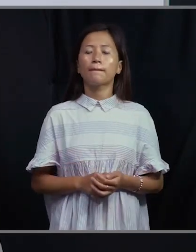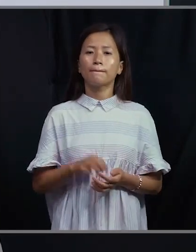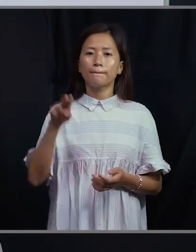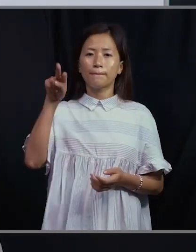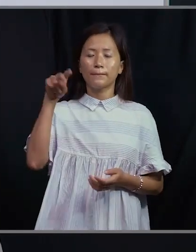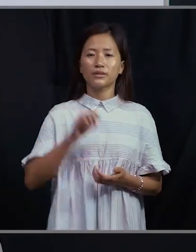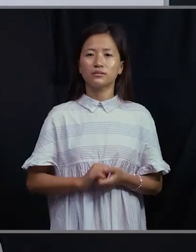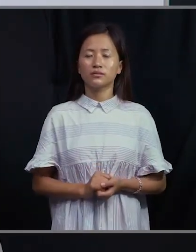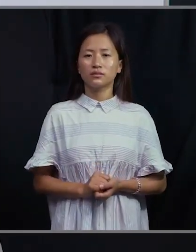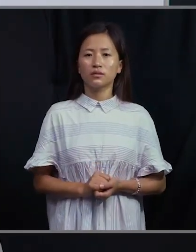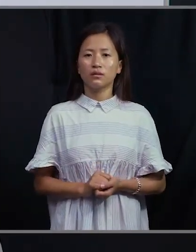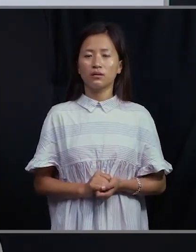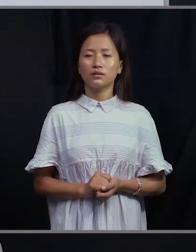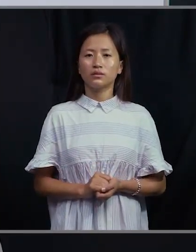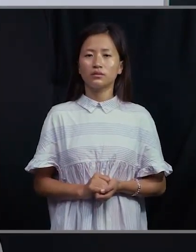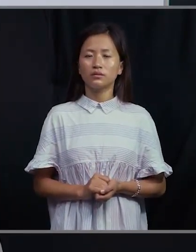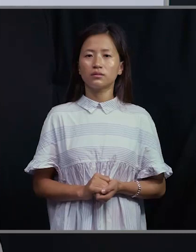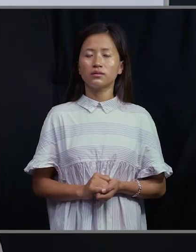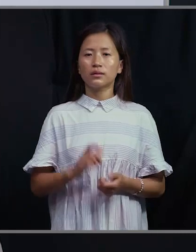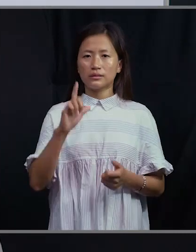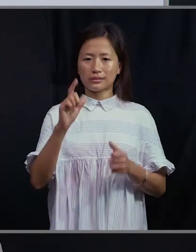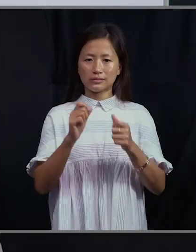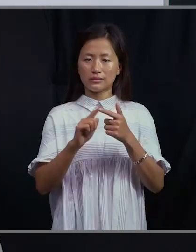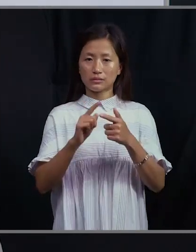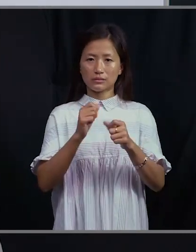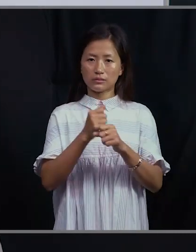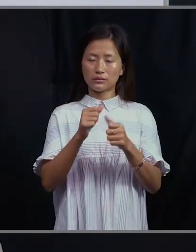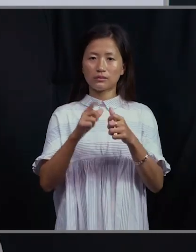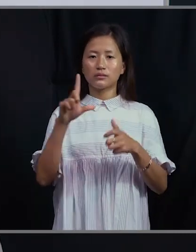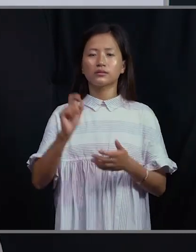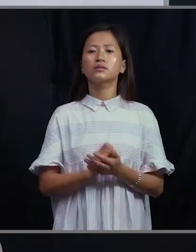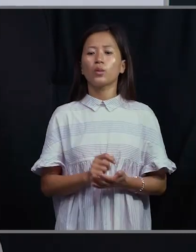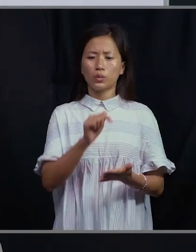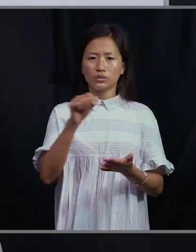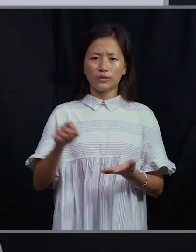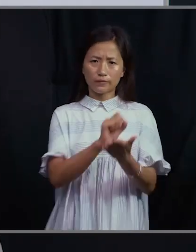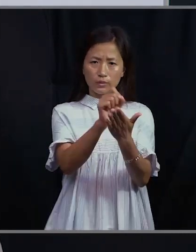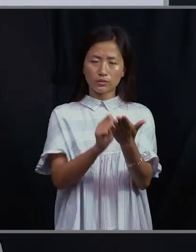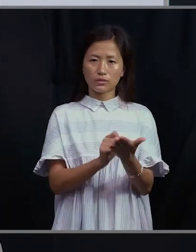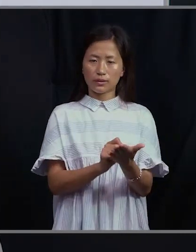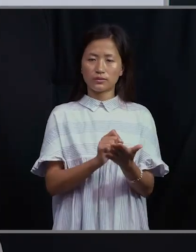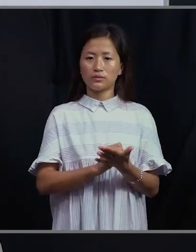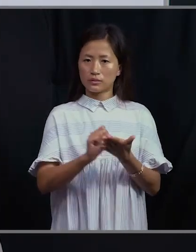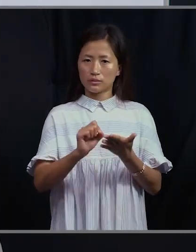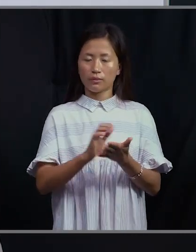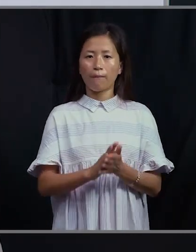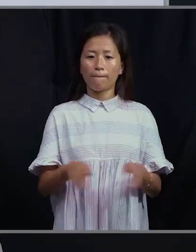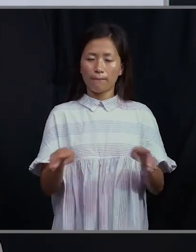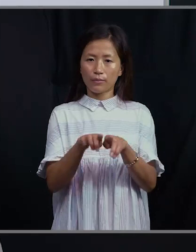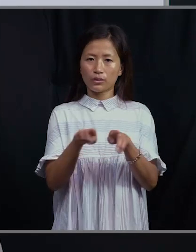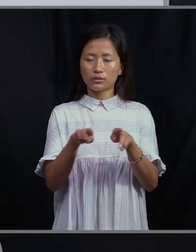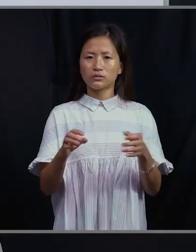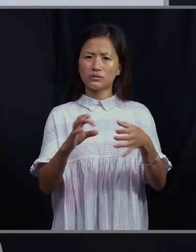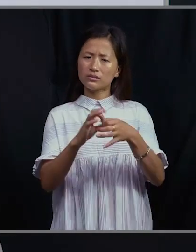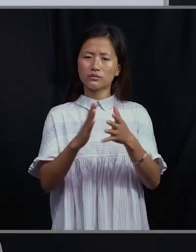means the legal document which they have to sign. Okay, the legal document which both the bride and